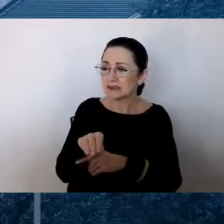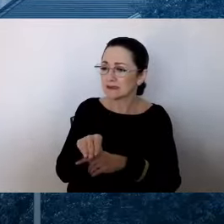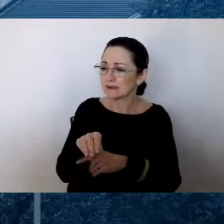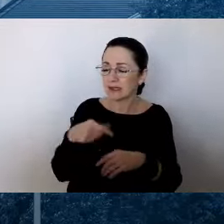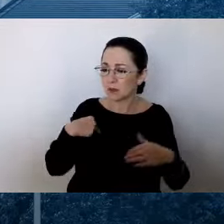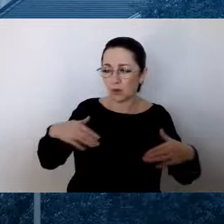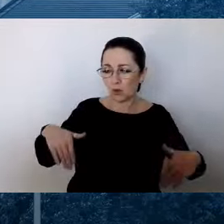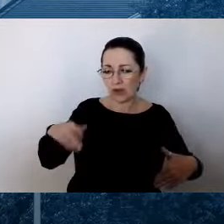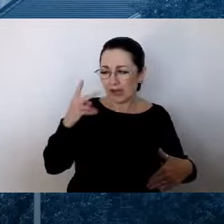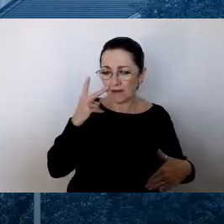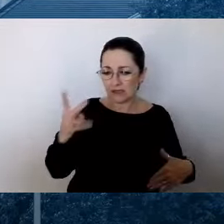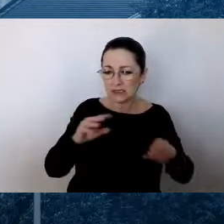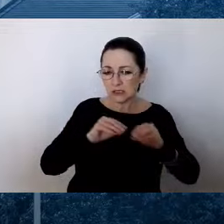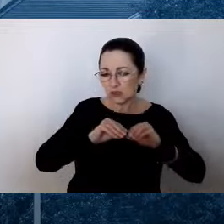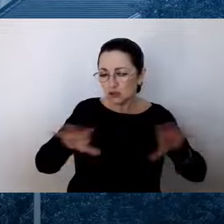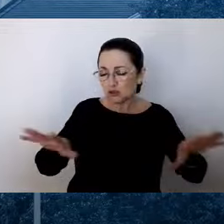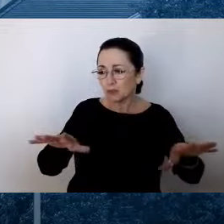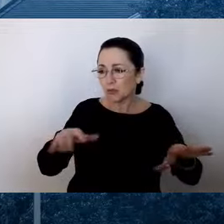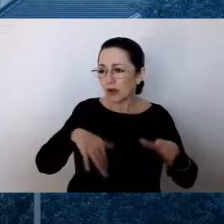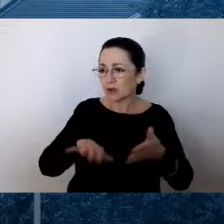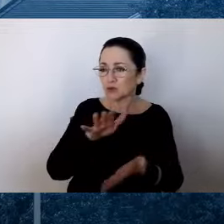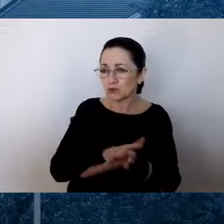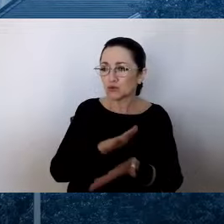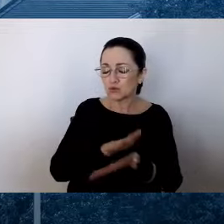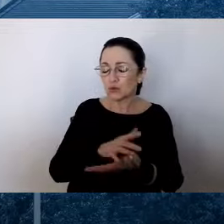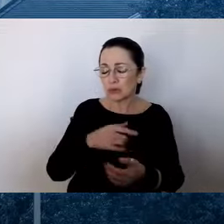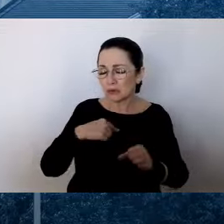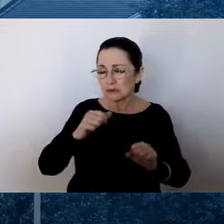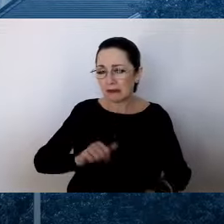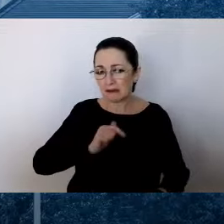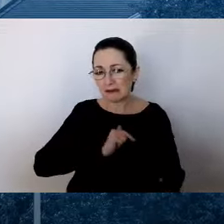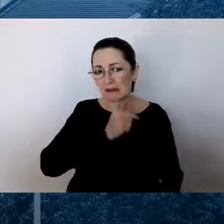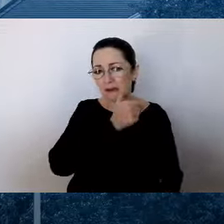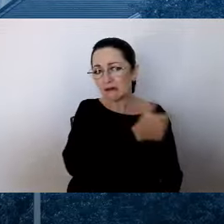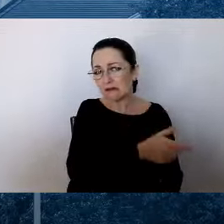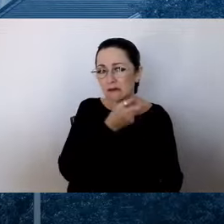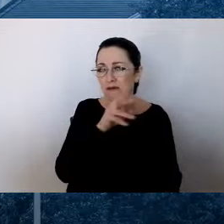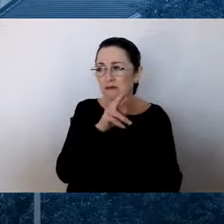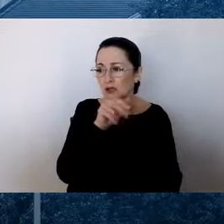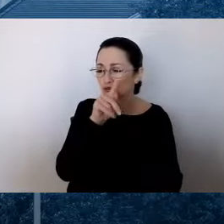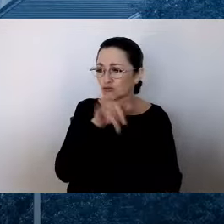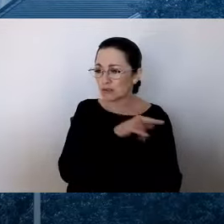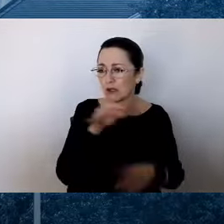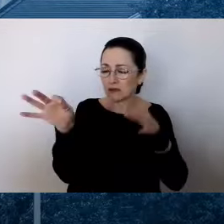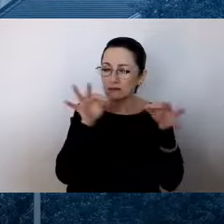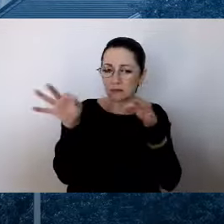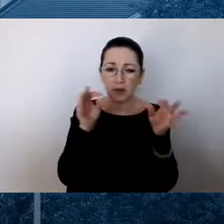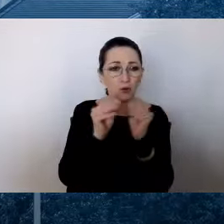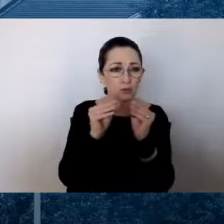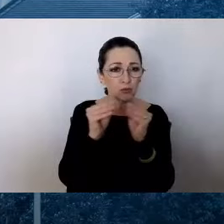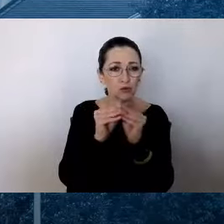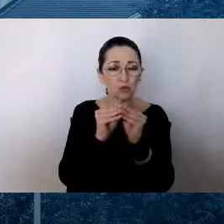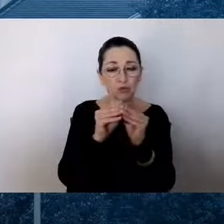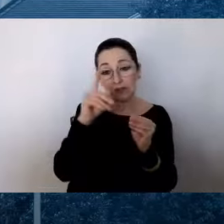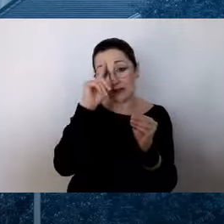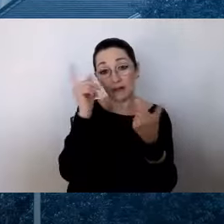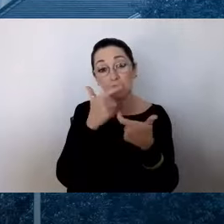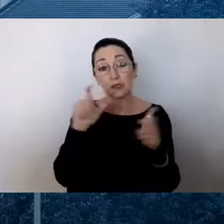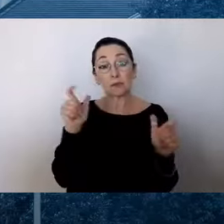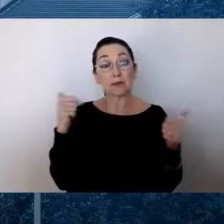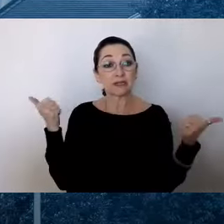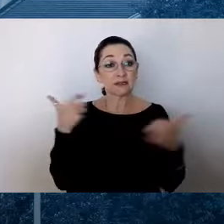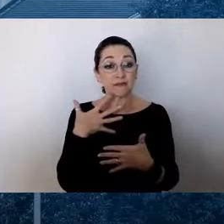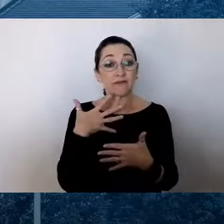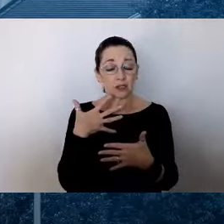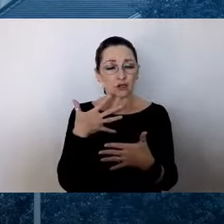in schools, and I'll turn over to Dr. Rattay to talk about that. But I think that's the biggest fear and the biggest challenge and the